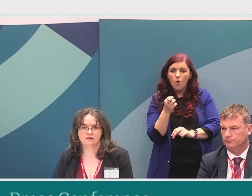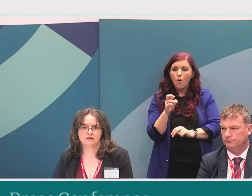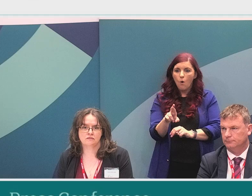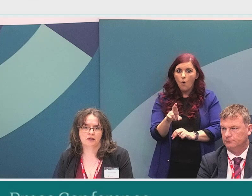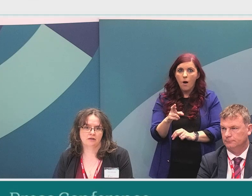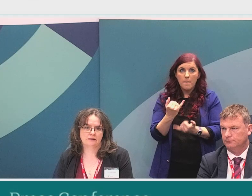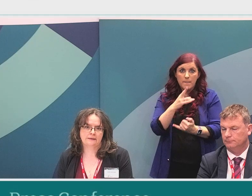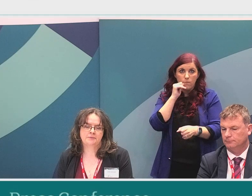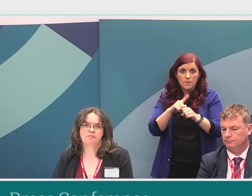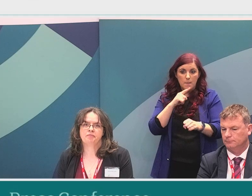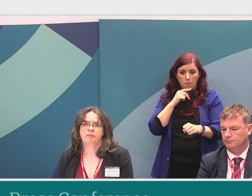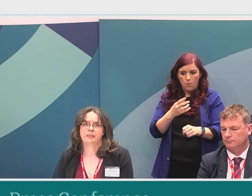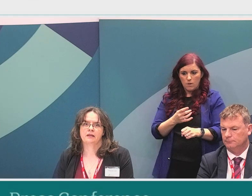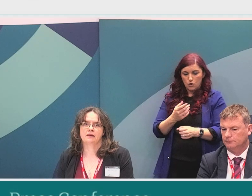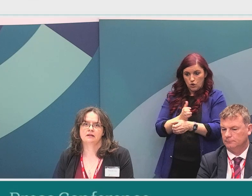sexually suggestive manner.